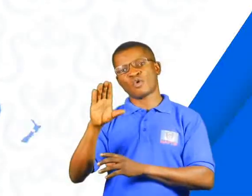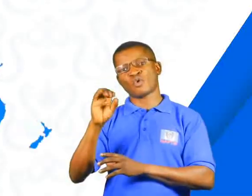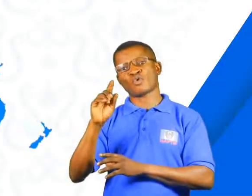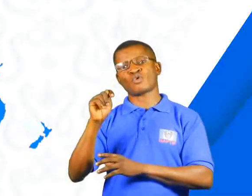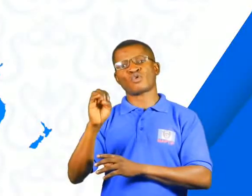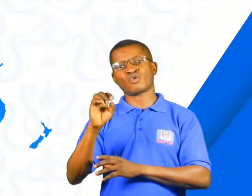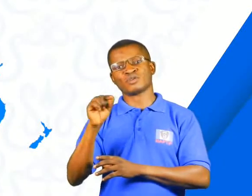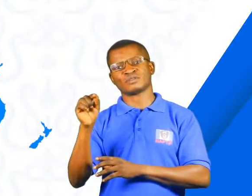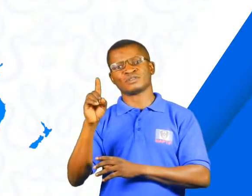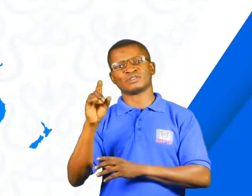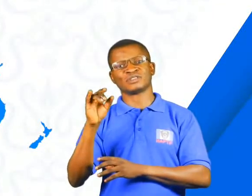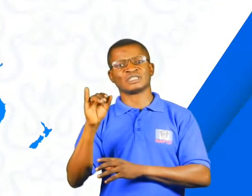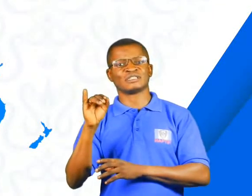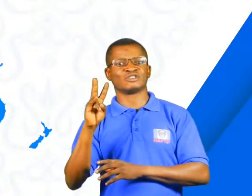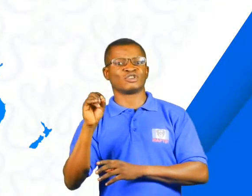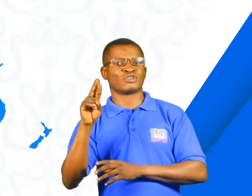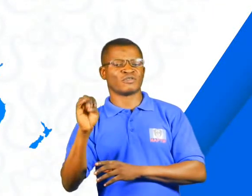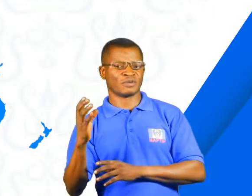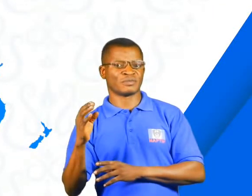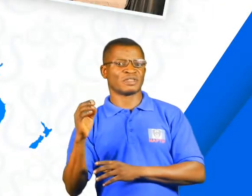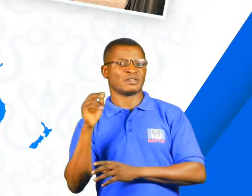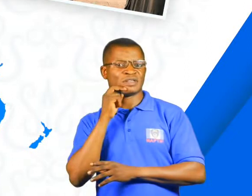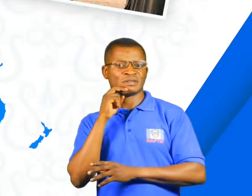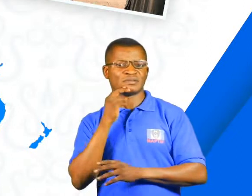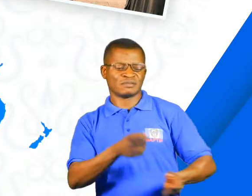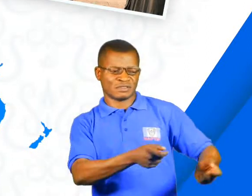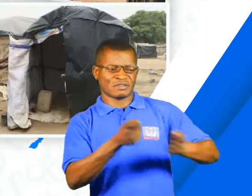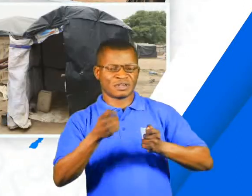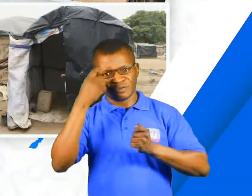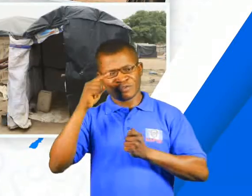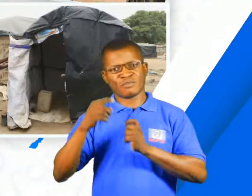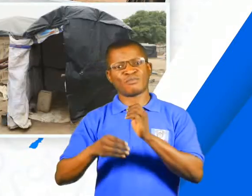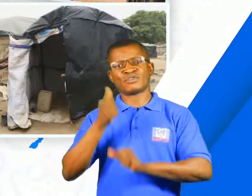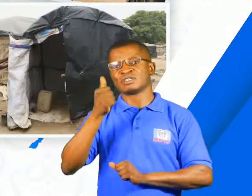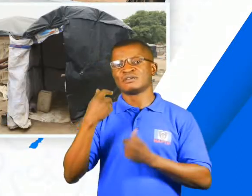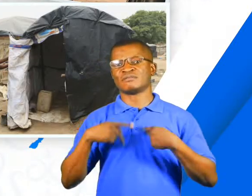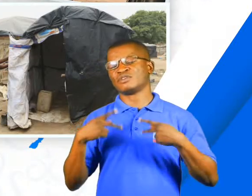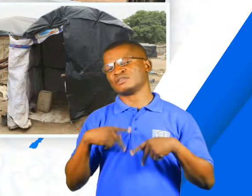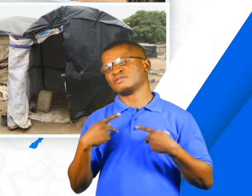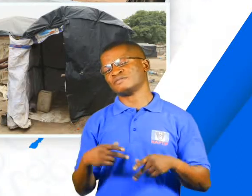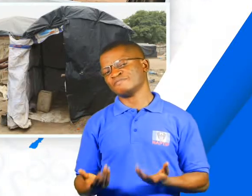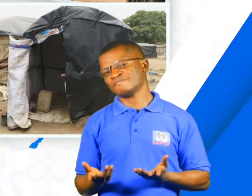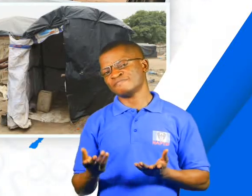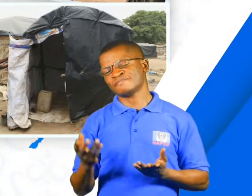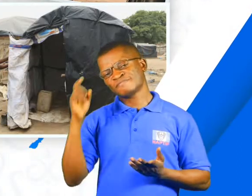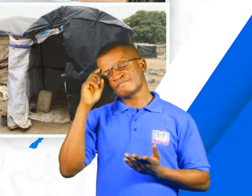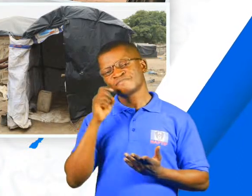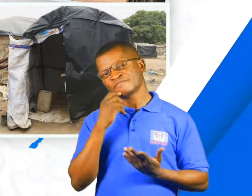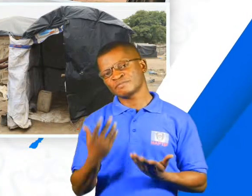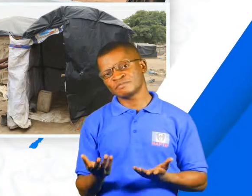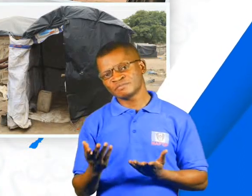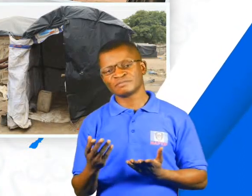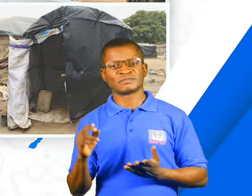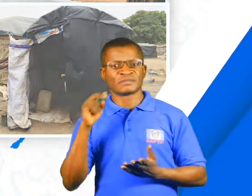for instance, Nigerians are exploited for mostly sexual exploitational purposes.